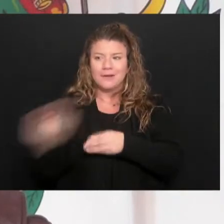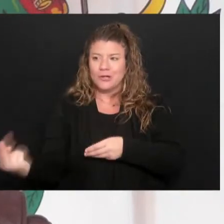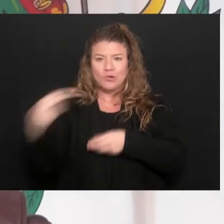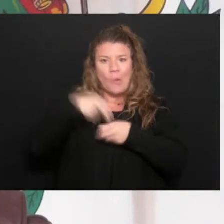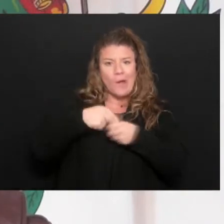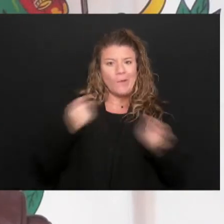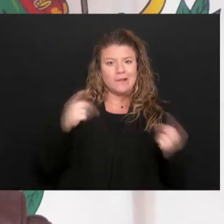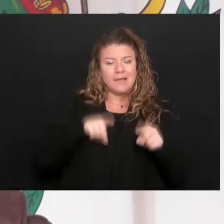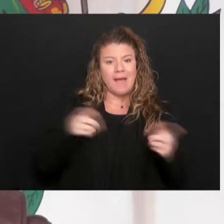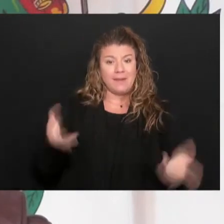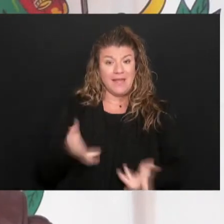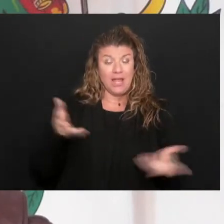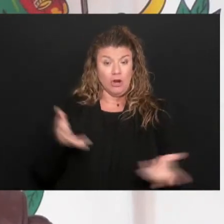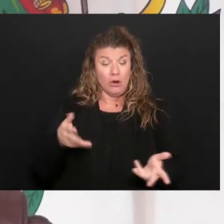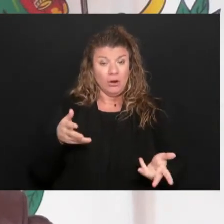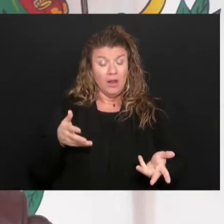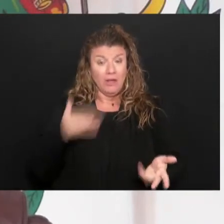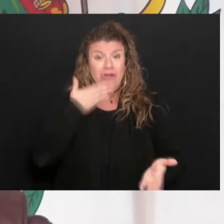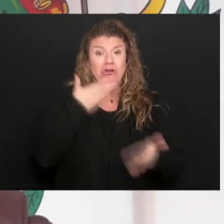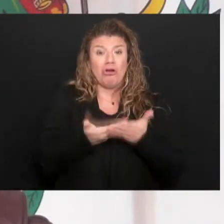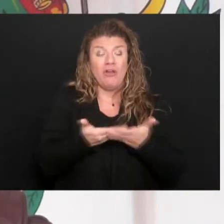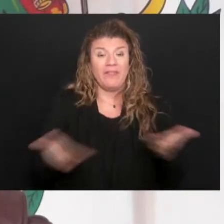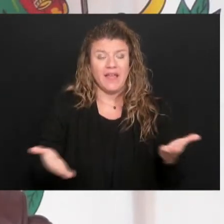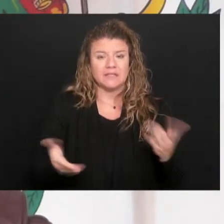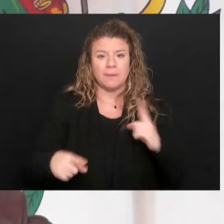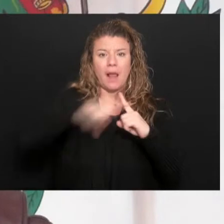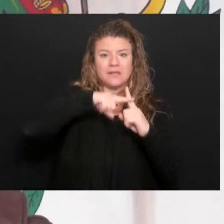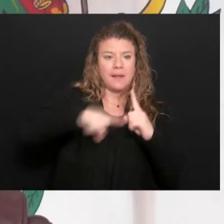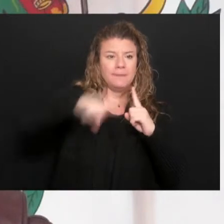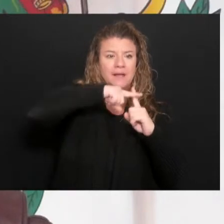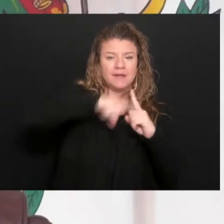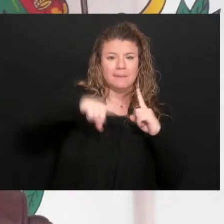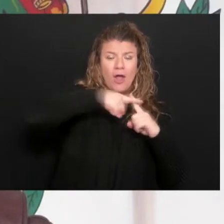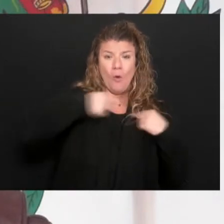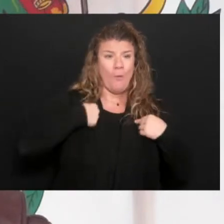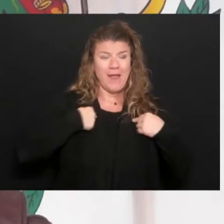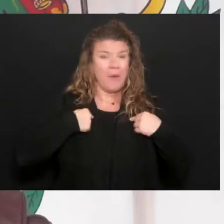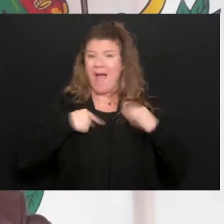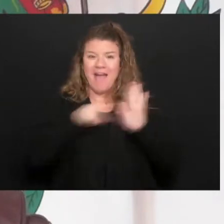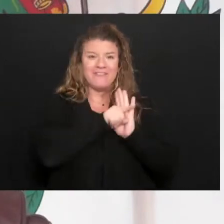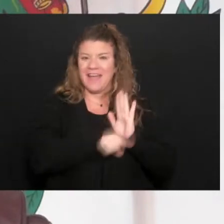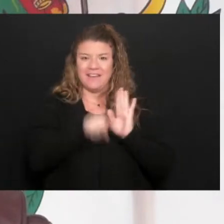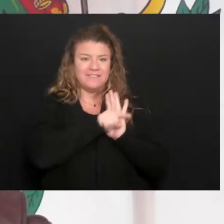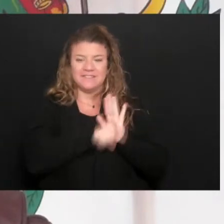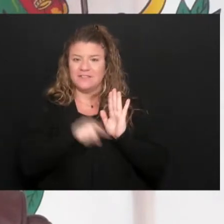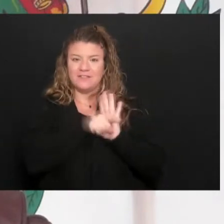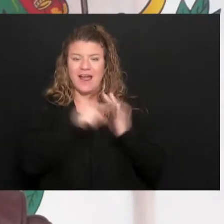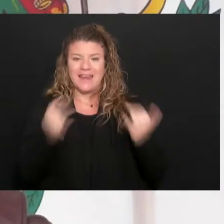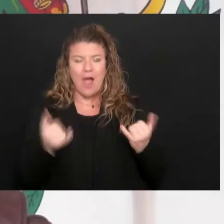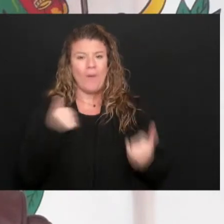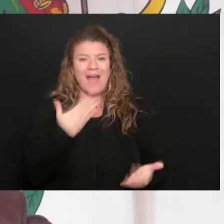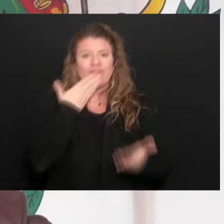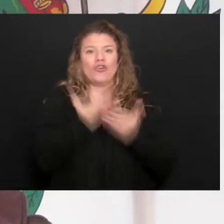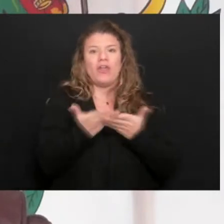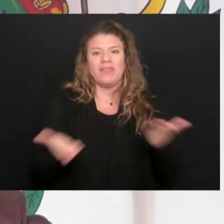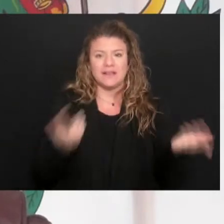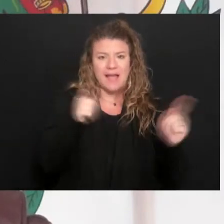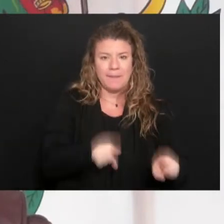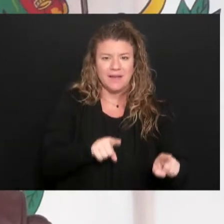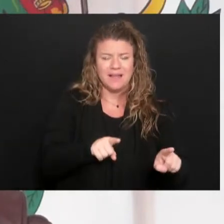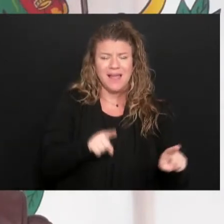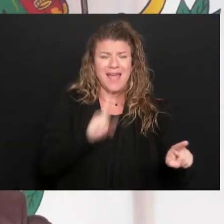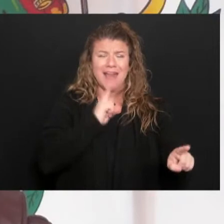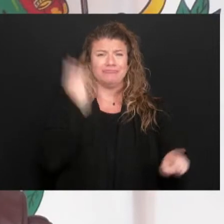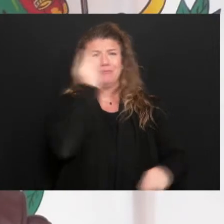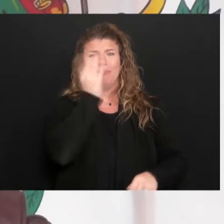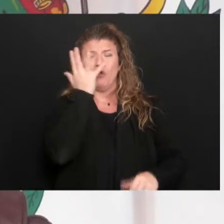here. Goodness, surpluses, not deficits, absolutely goodness that's going on. Beauty